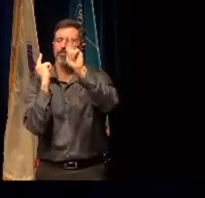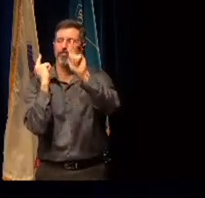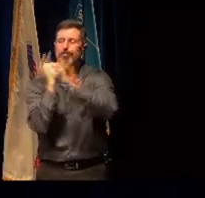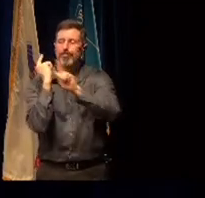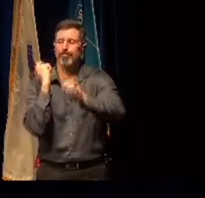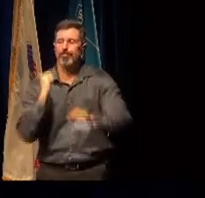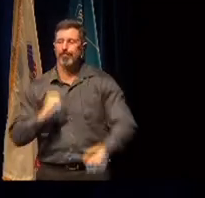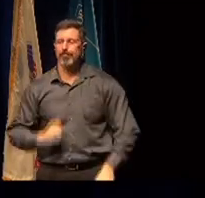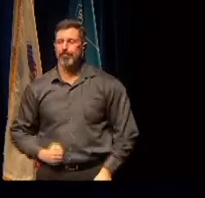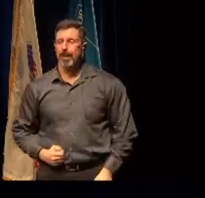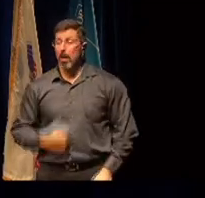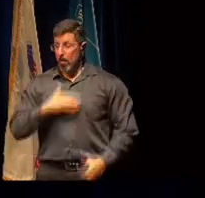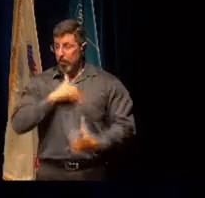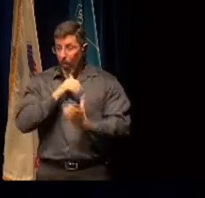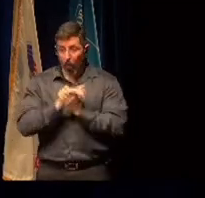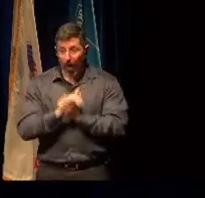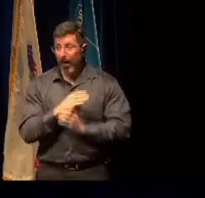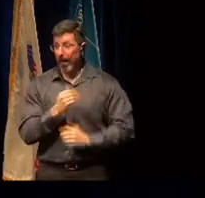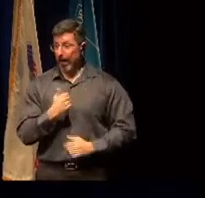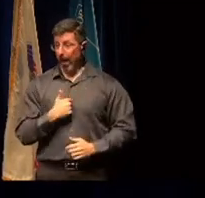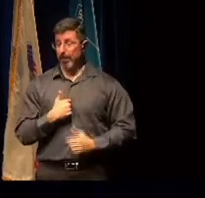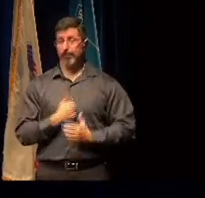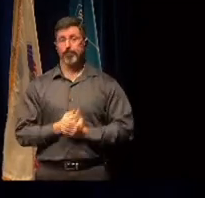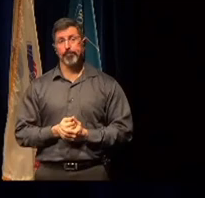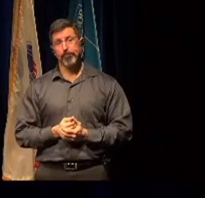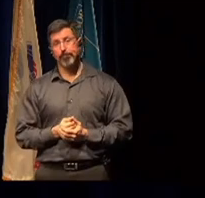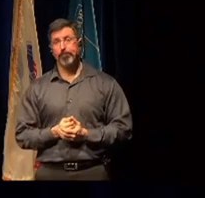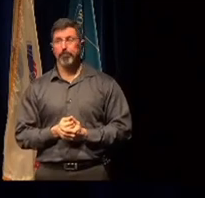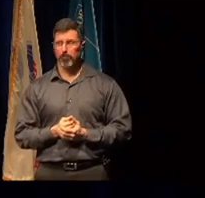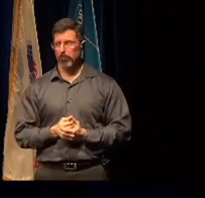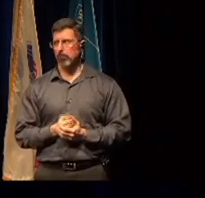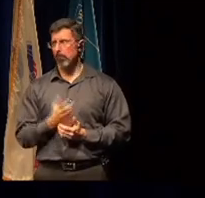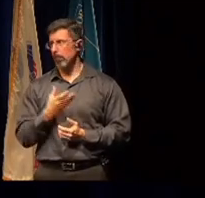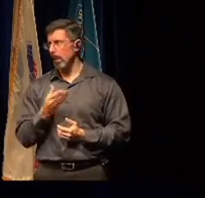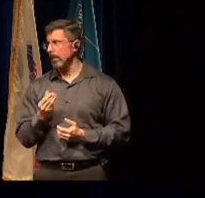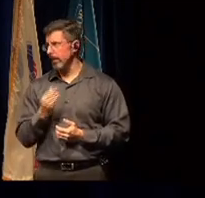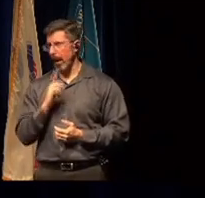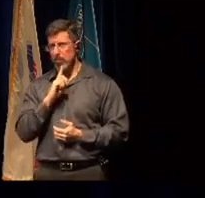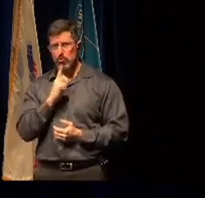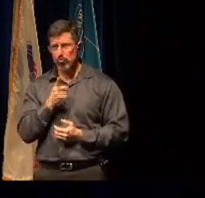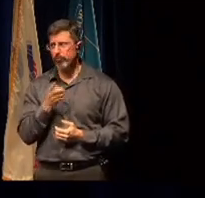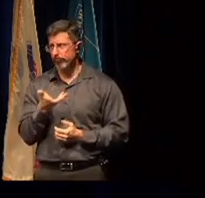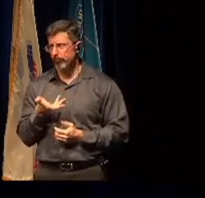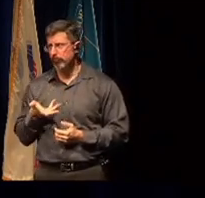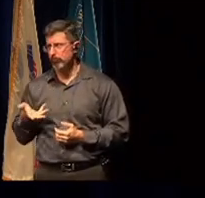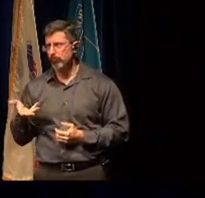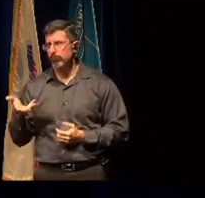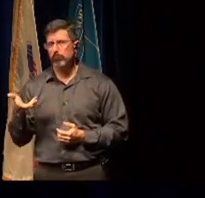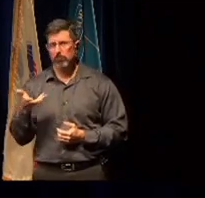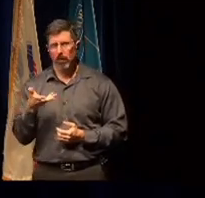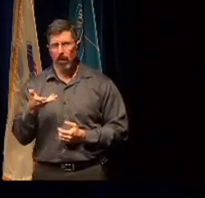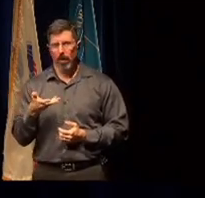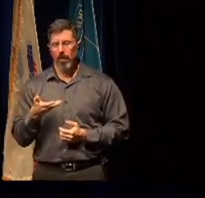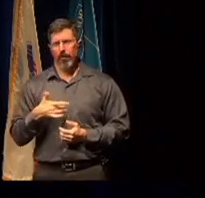My wife and I, along with, I guarantee, countless others here today, are blessed for embracing that